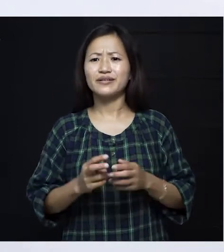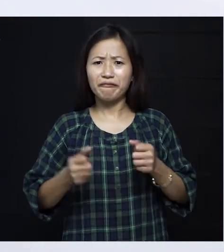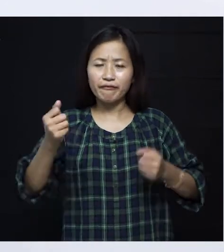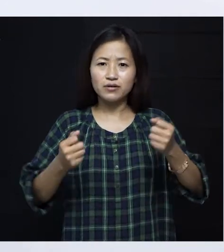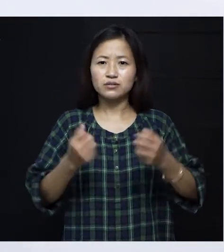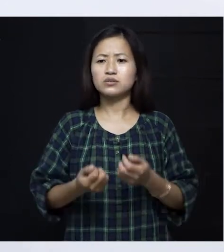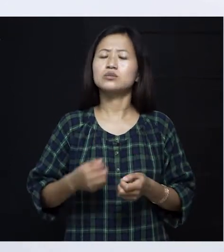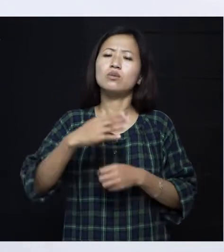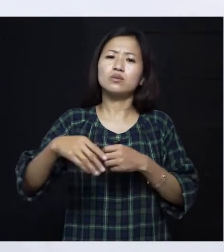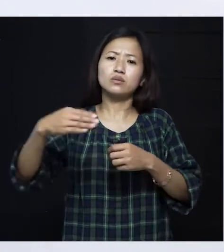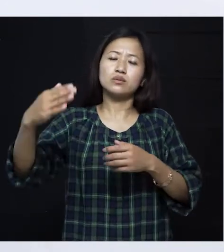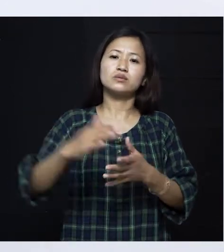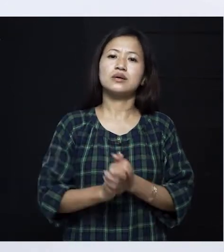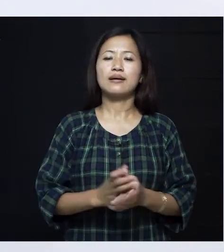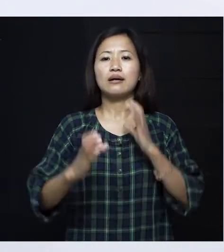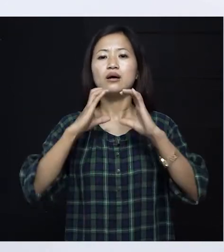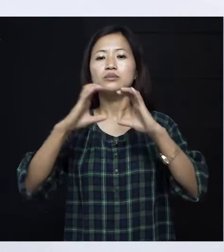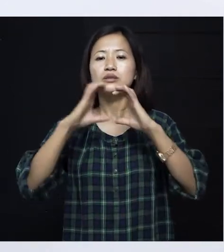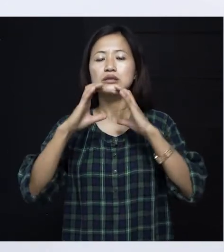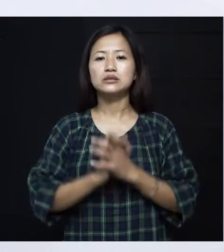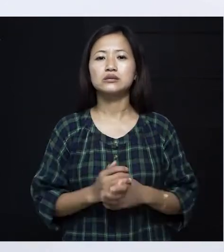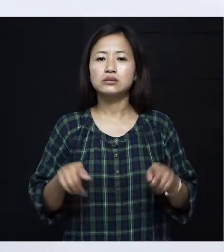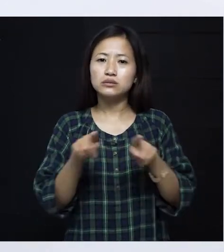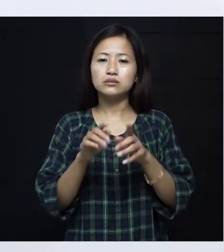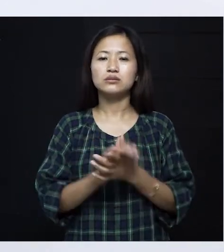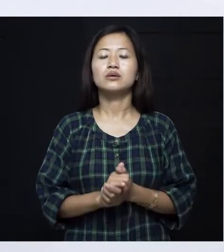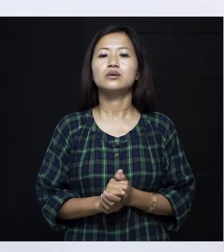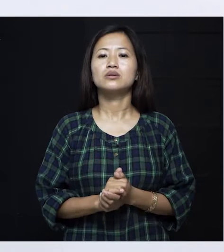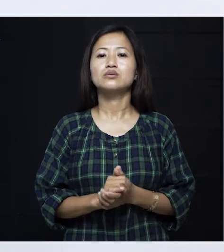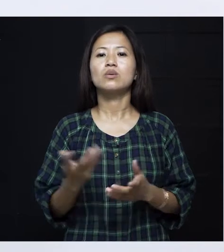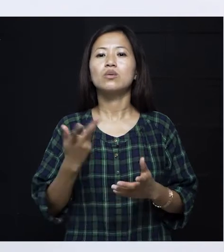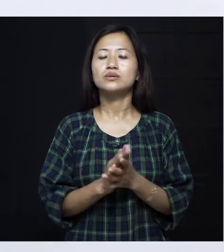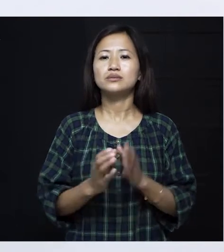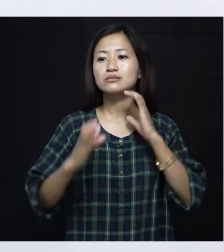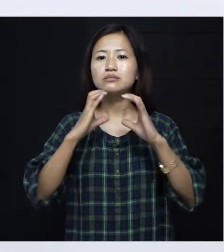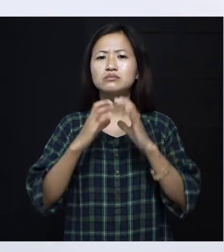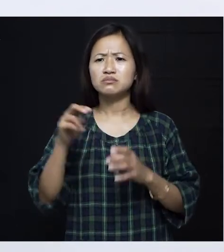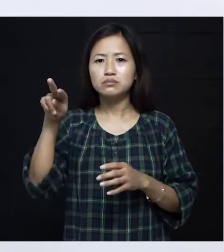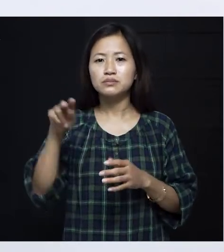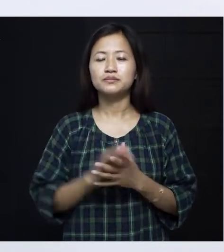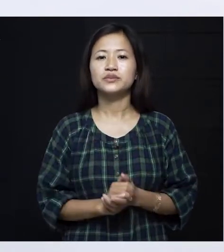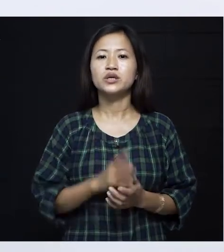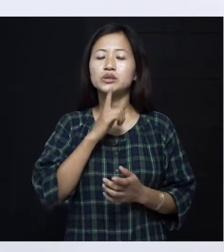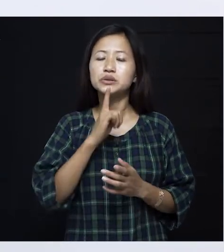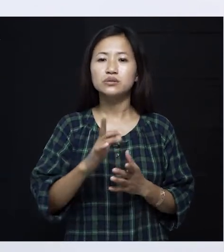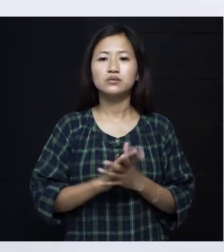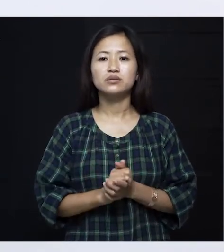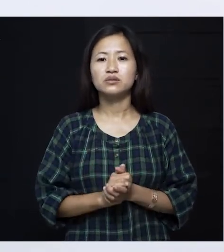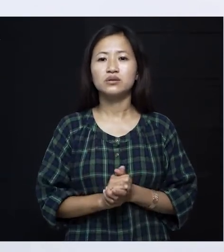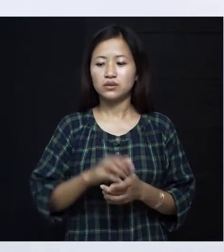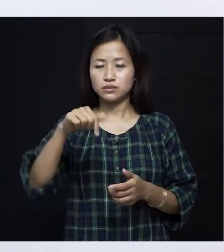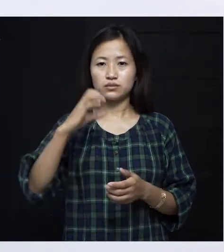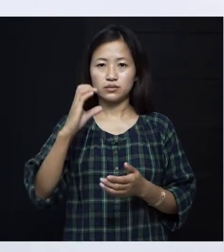Then when we talk about communication, communication also, you know what we meant by communication. So I'm sure